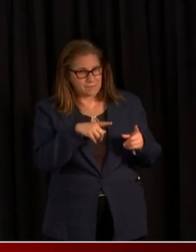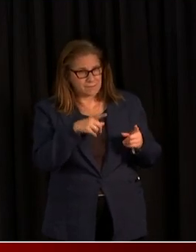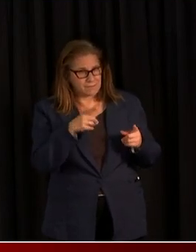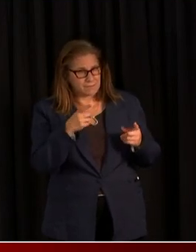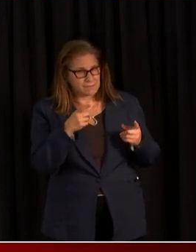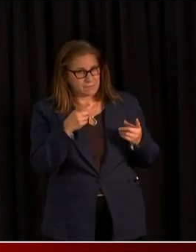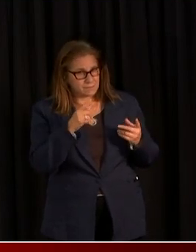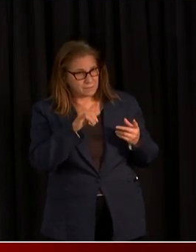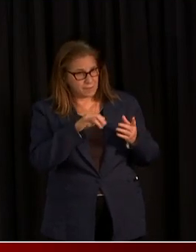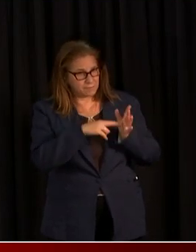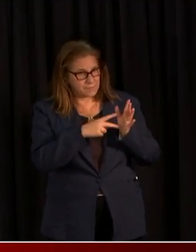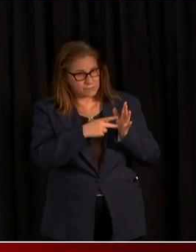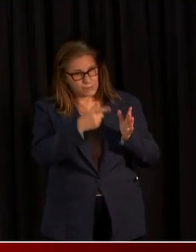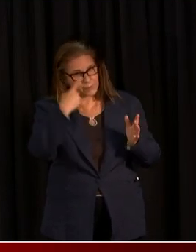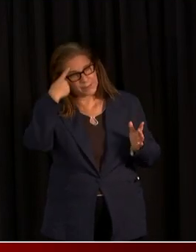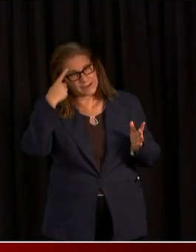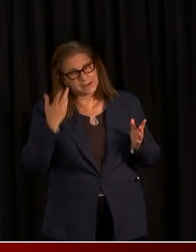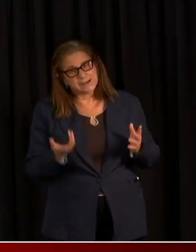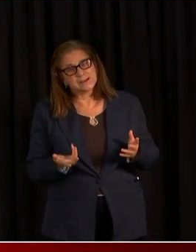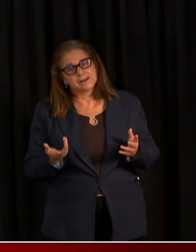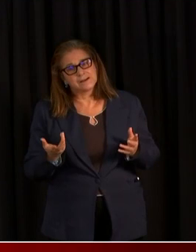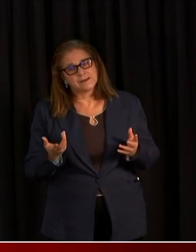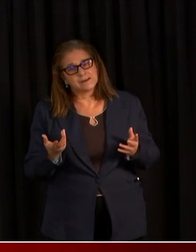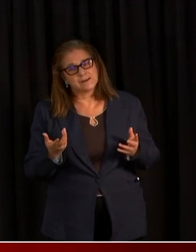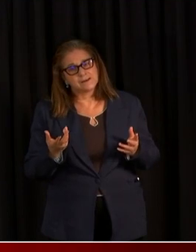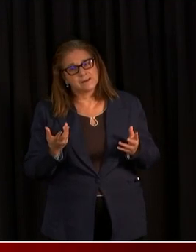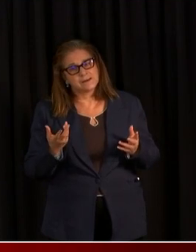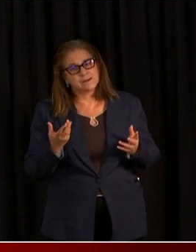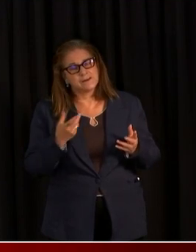this indicate that maybe phase 2 started too early?